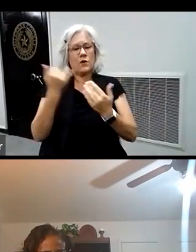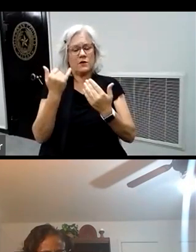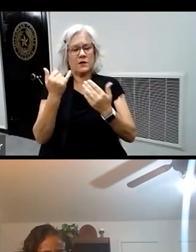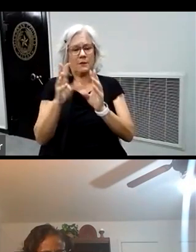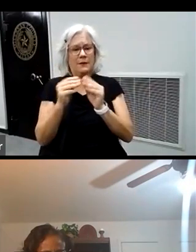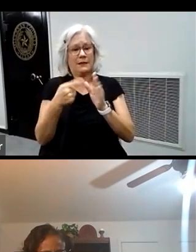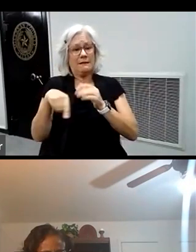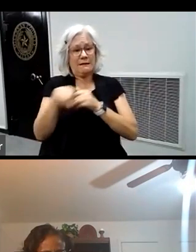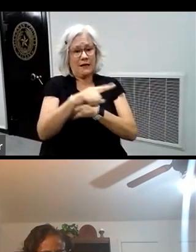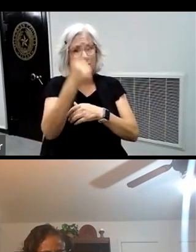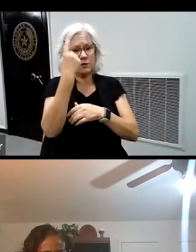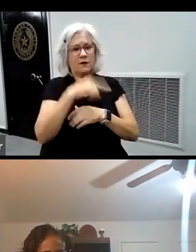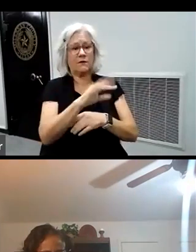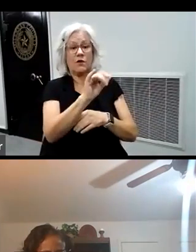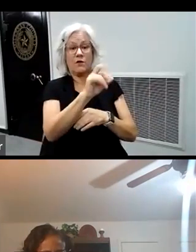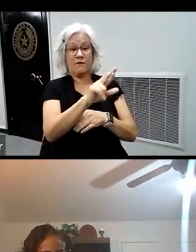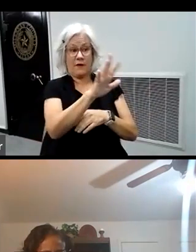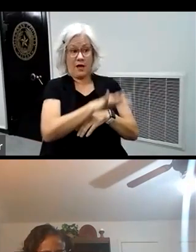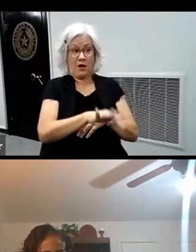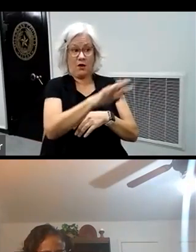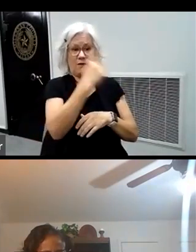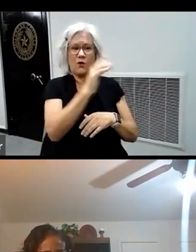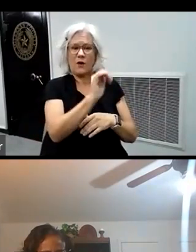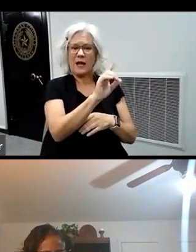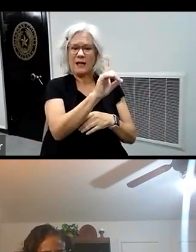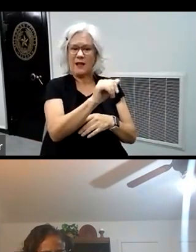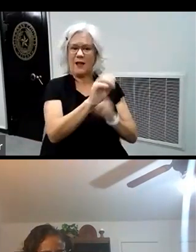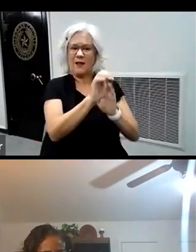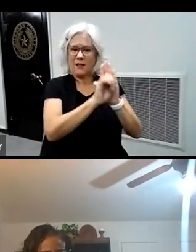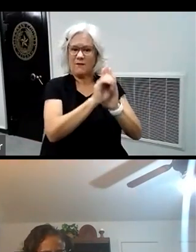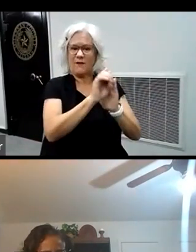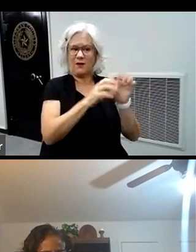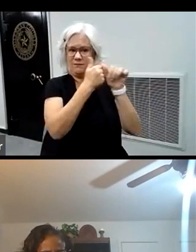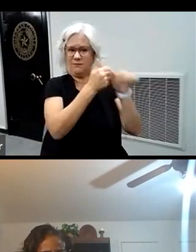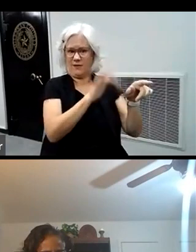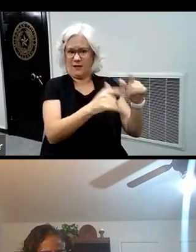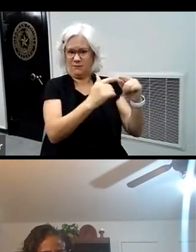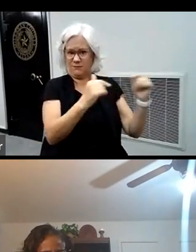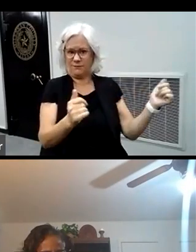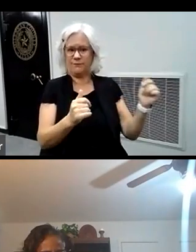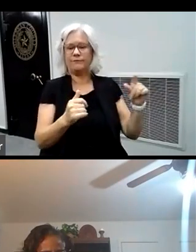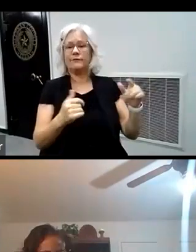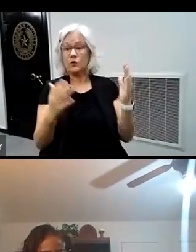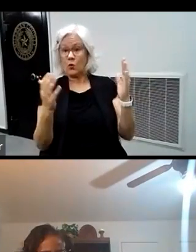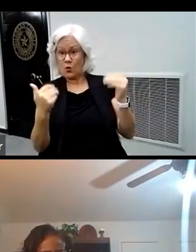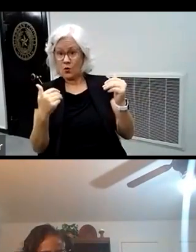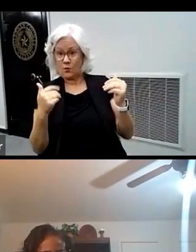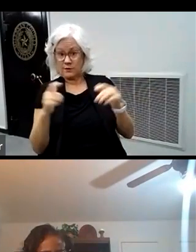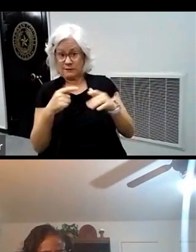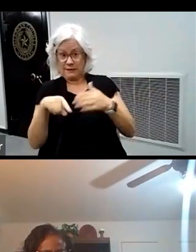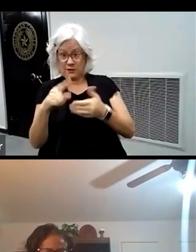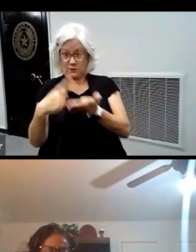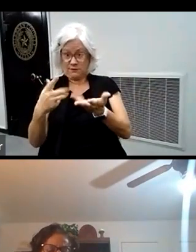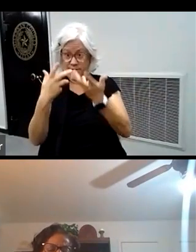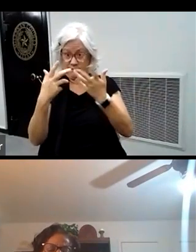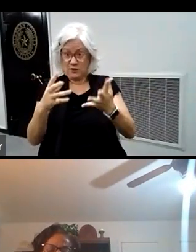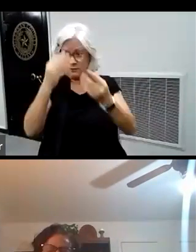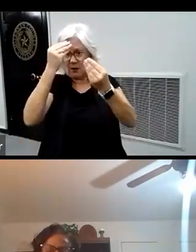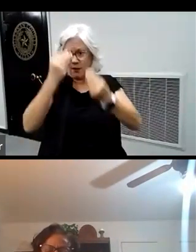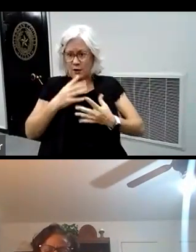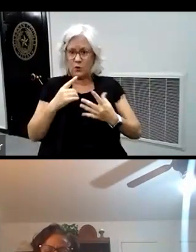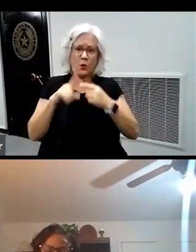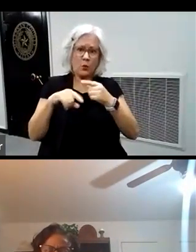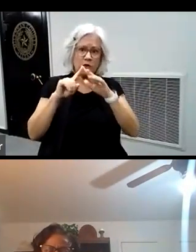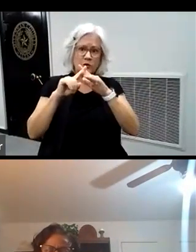ADA project. So hopefully we get some good information come out of that with some good start dates and timelines. Other than